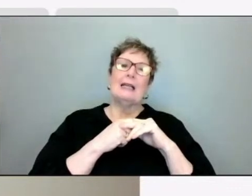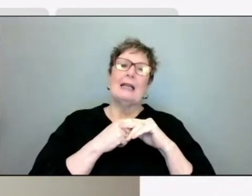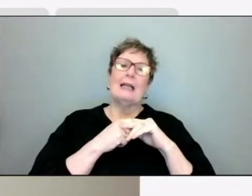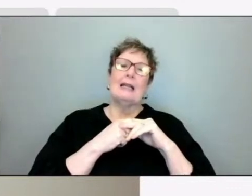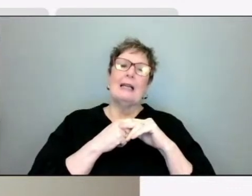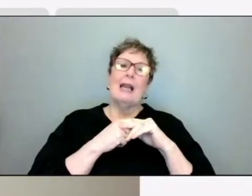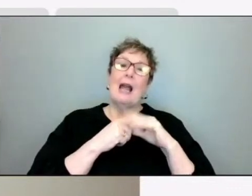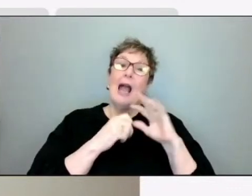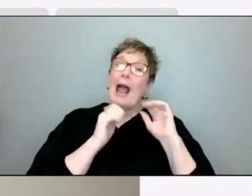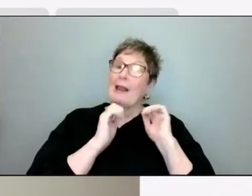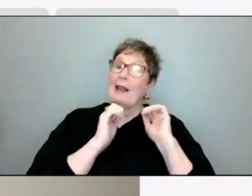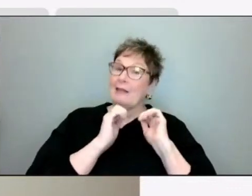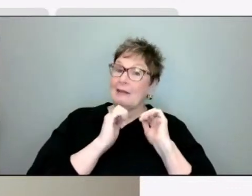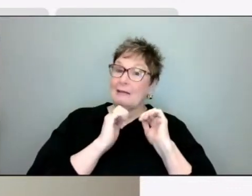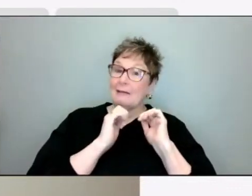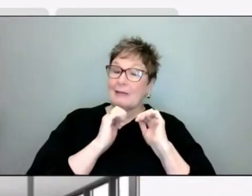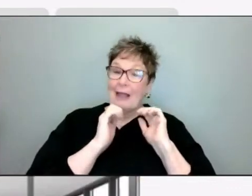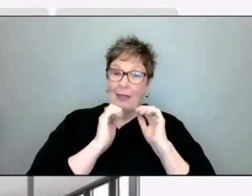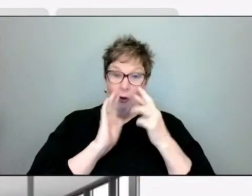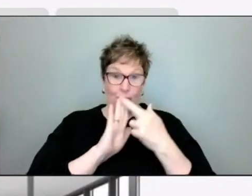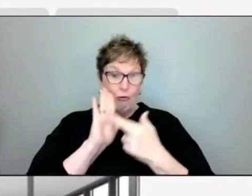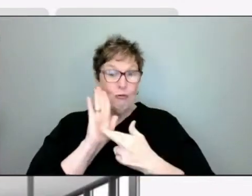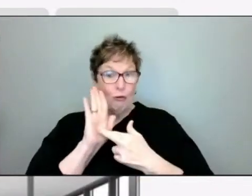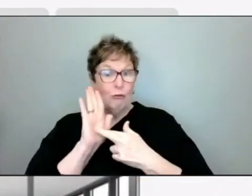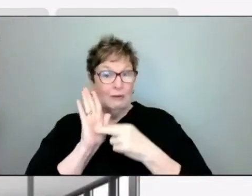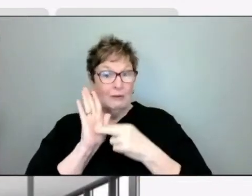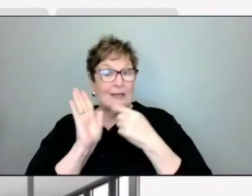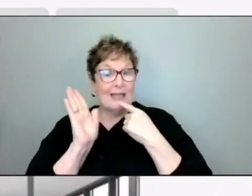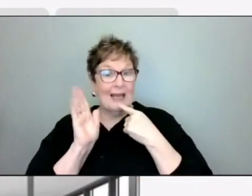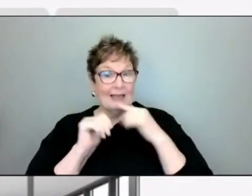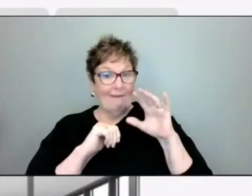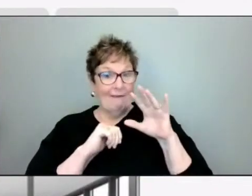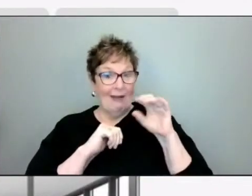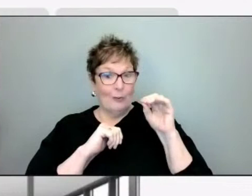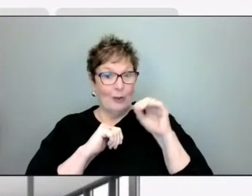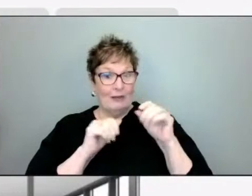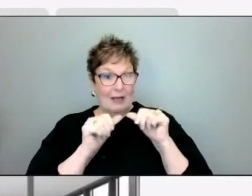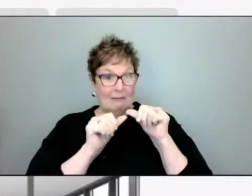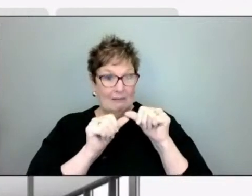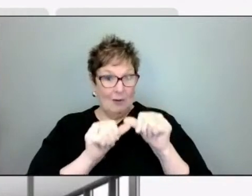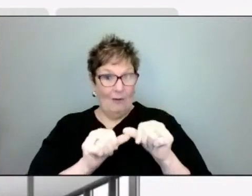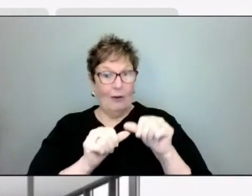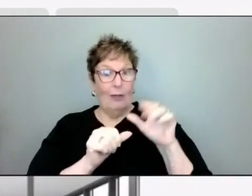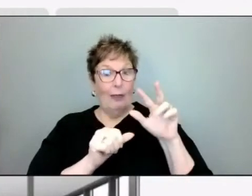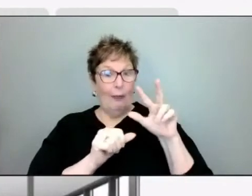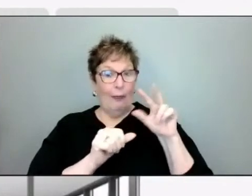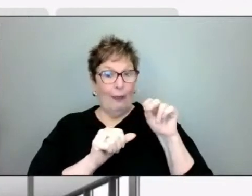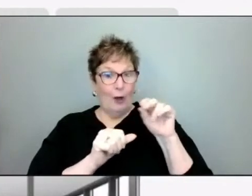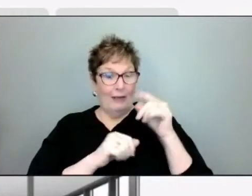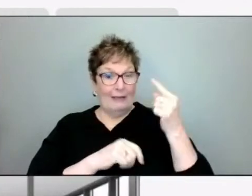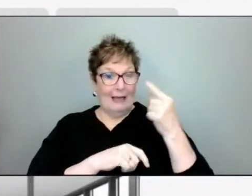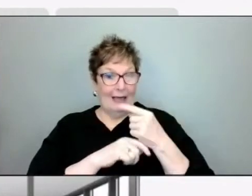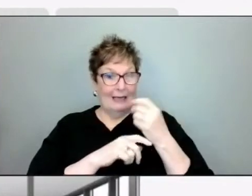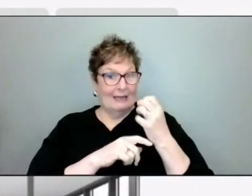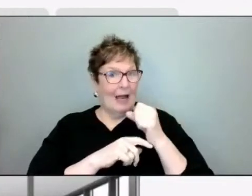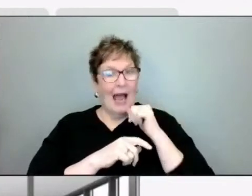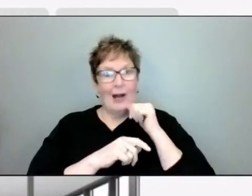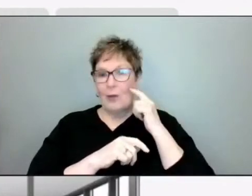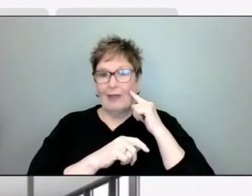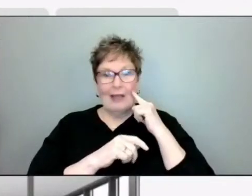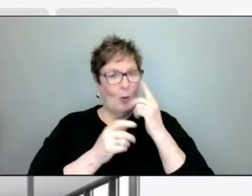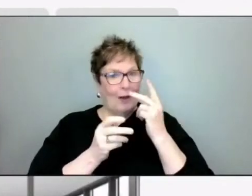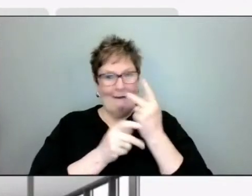The way the rule is currently written, it's 5% over 30 days, and I don't believe we'd round that up.